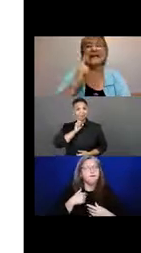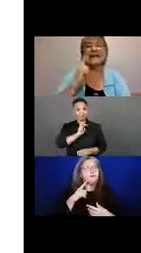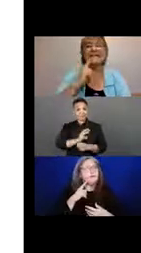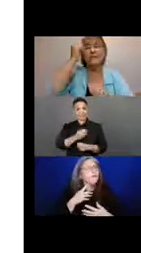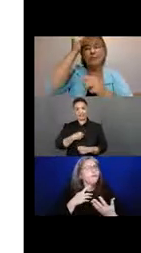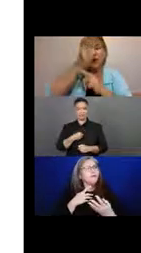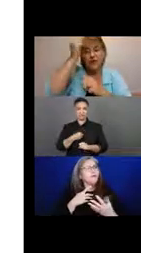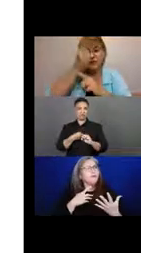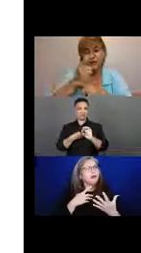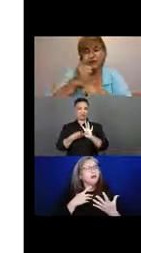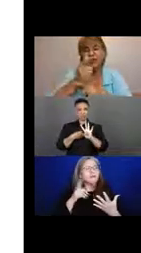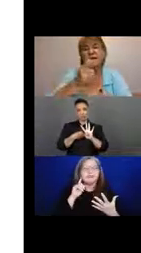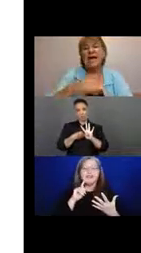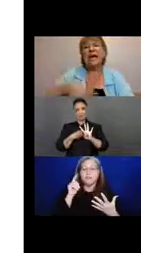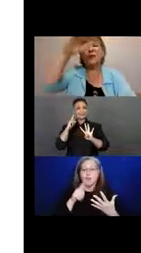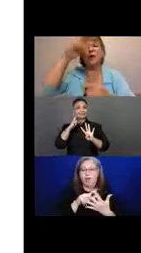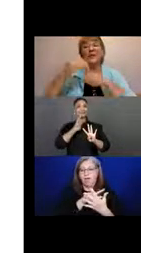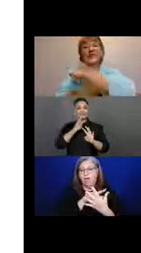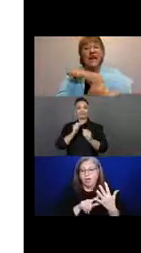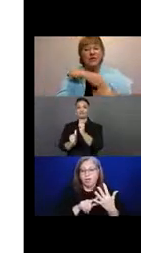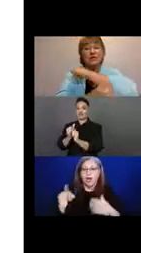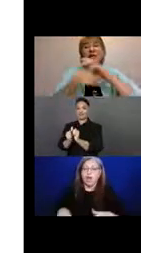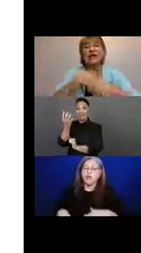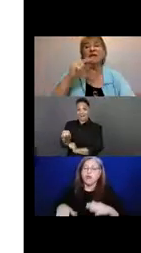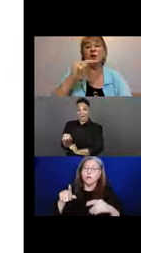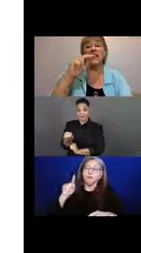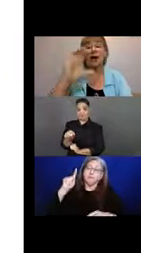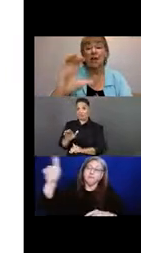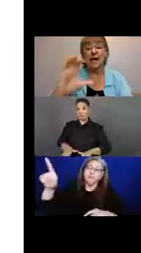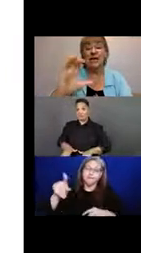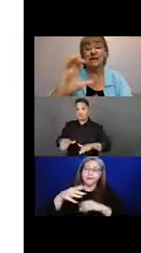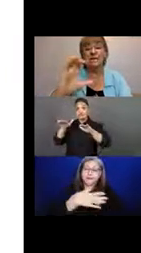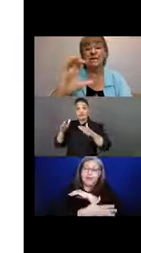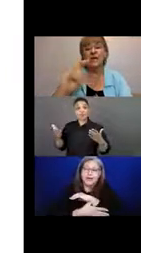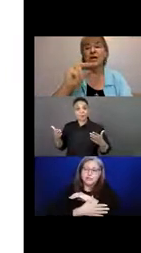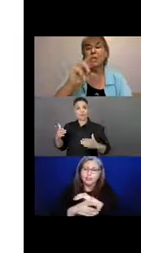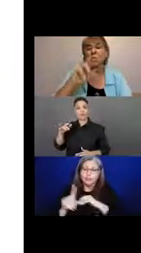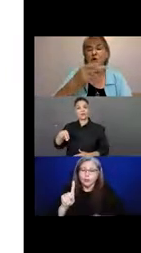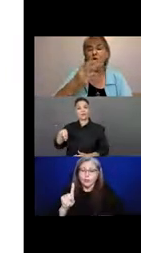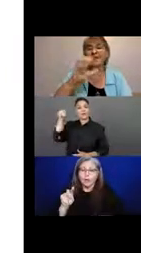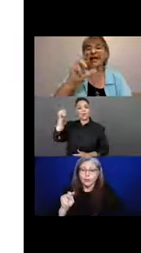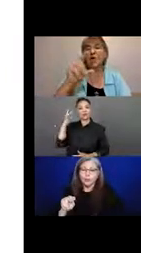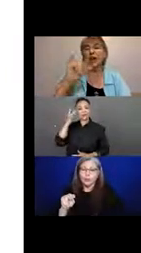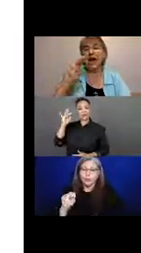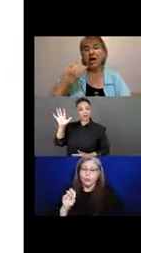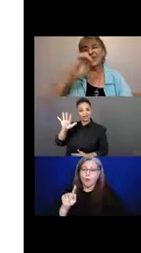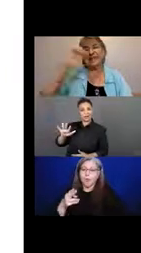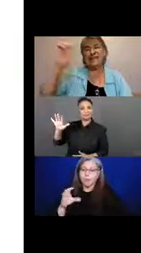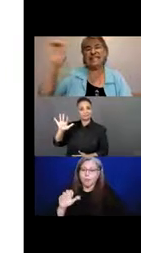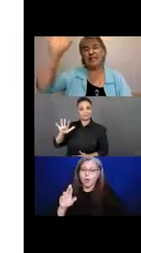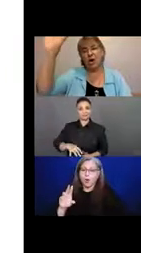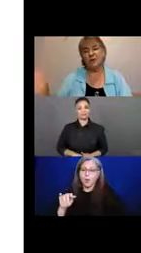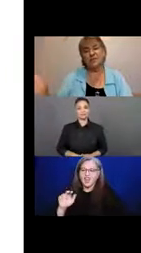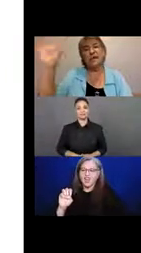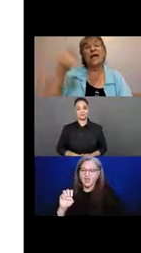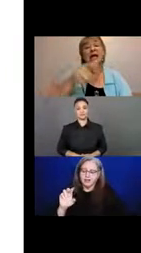four deaf brothers and grew up in the country in North Carolina. North Carolina on the